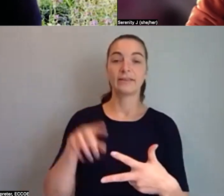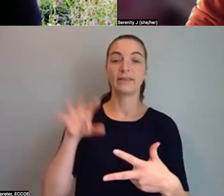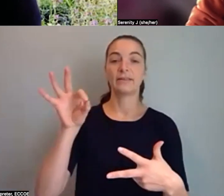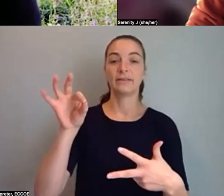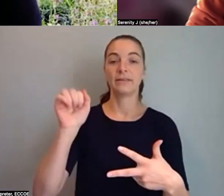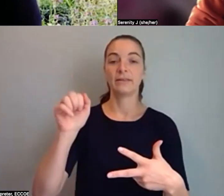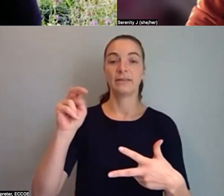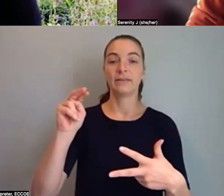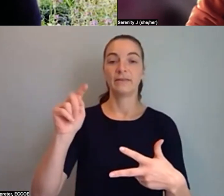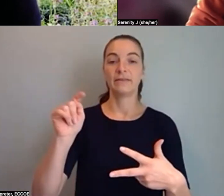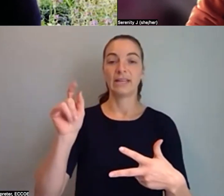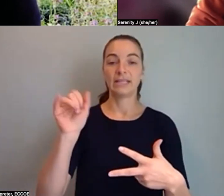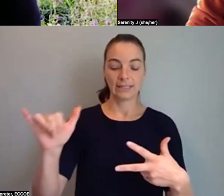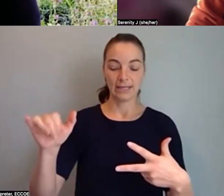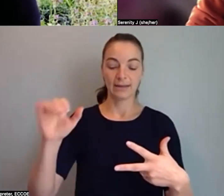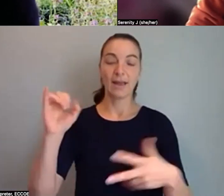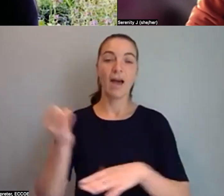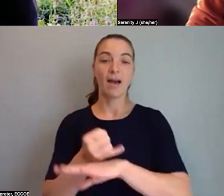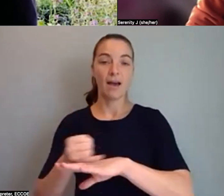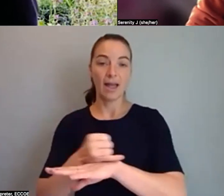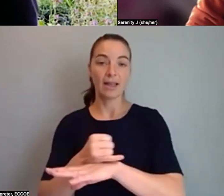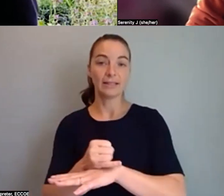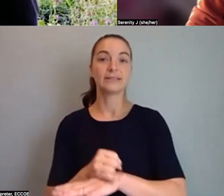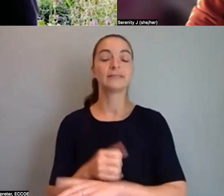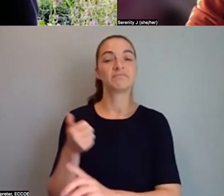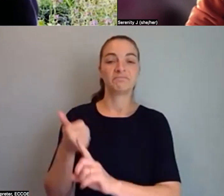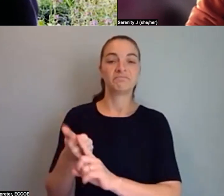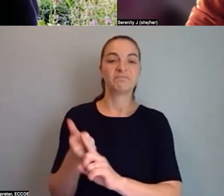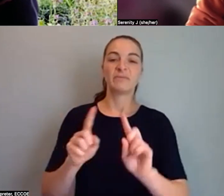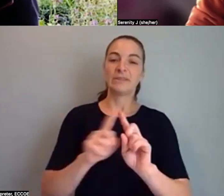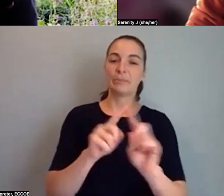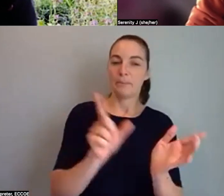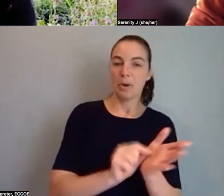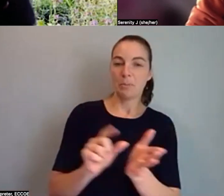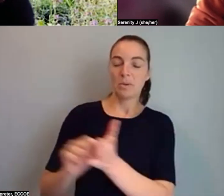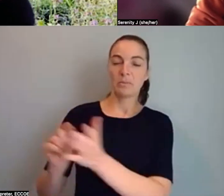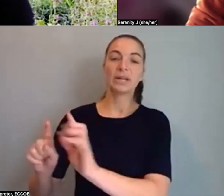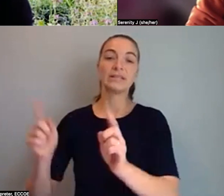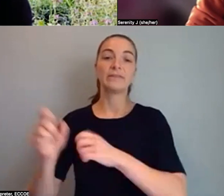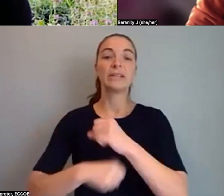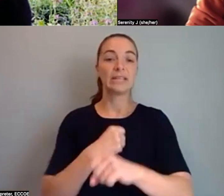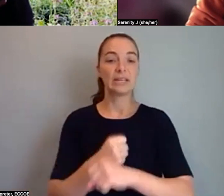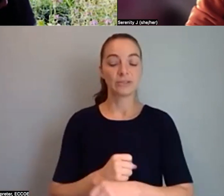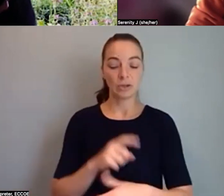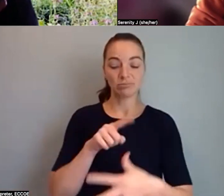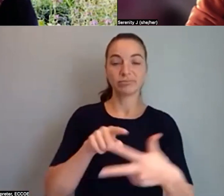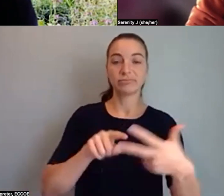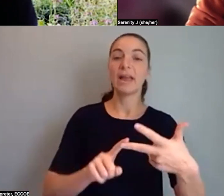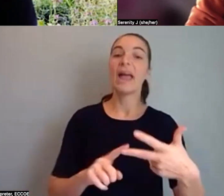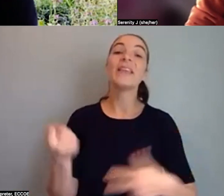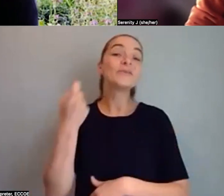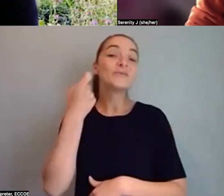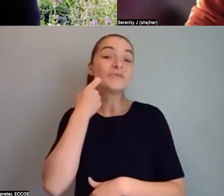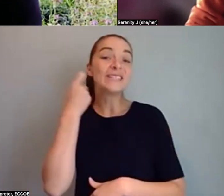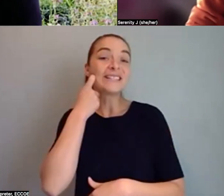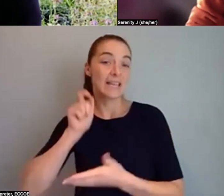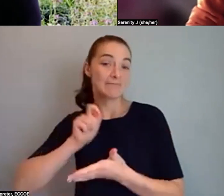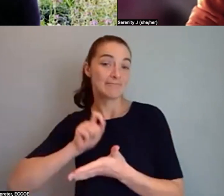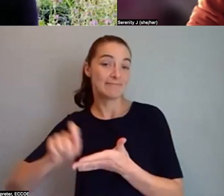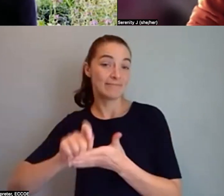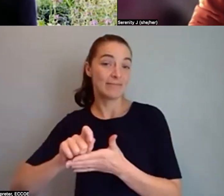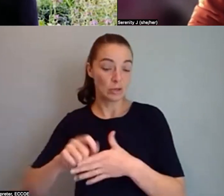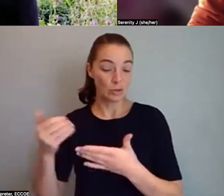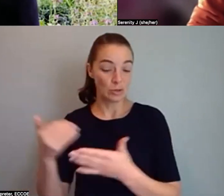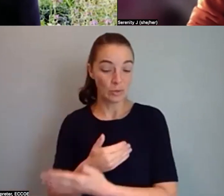University of California Press in 2015, and most recently, Environmental Justice in a Moment of Danger,